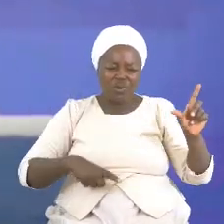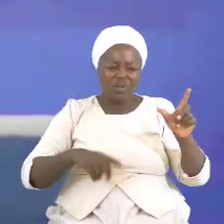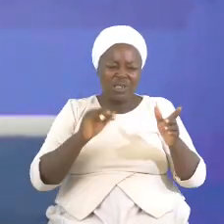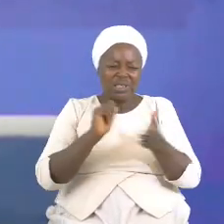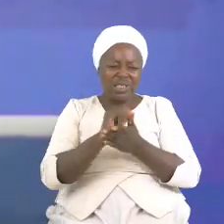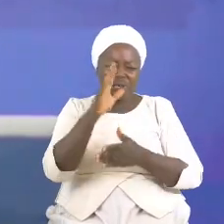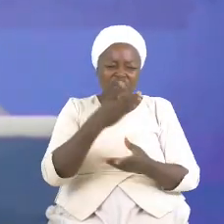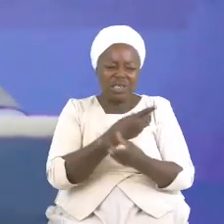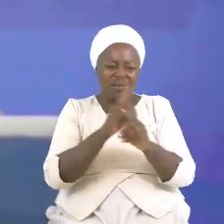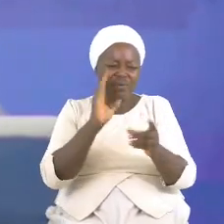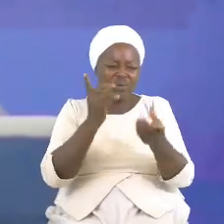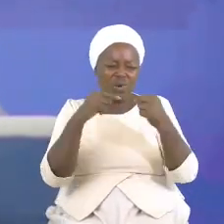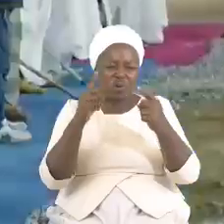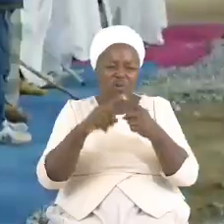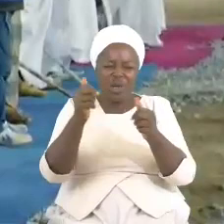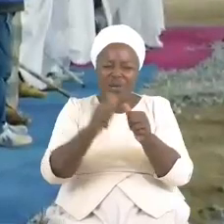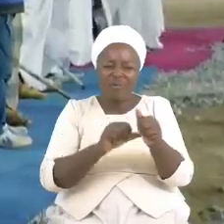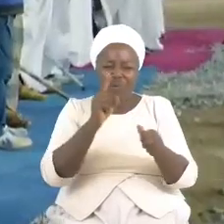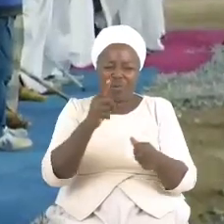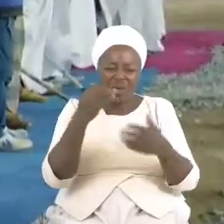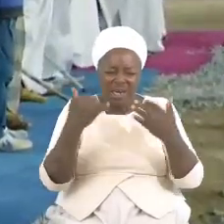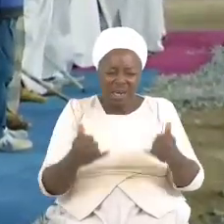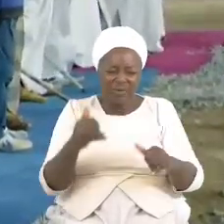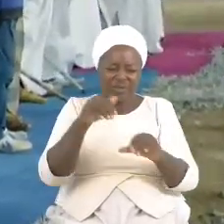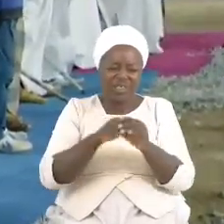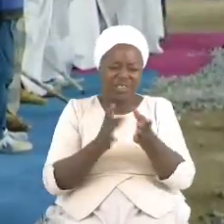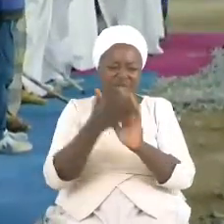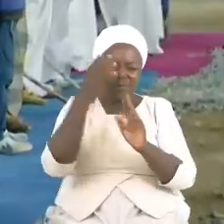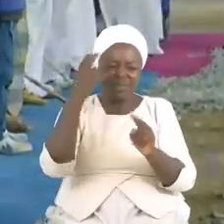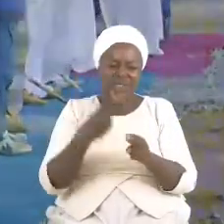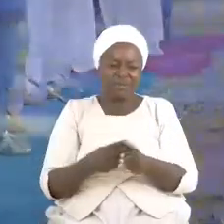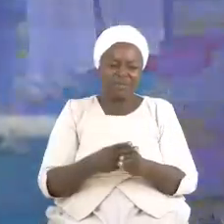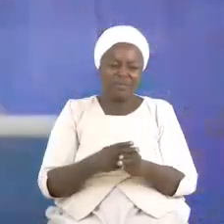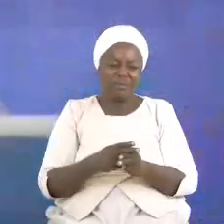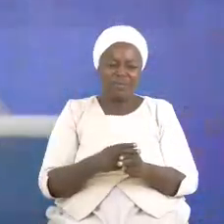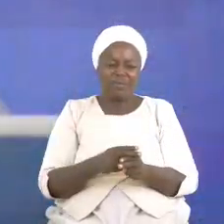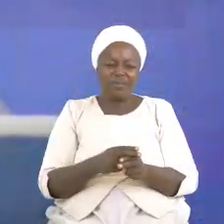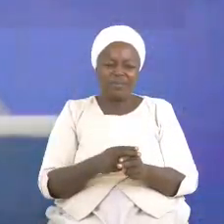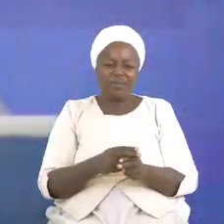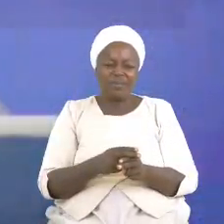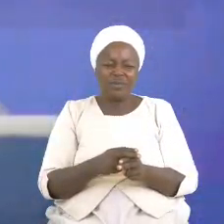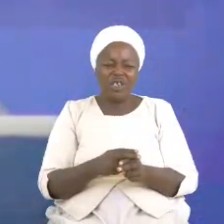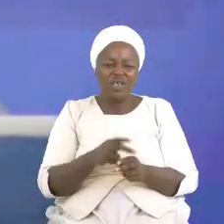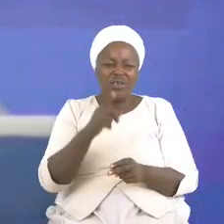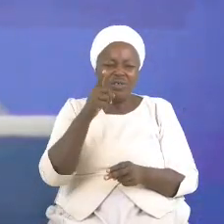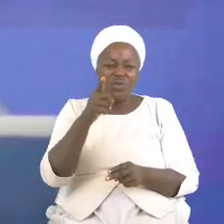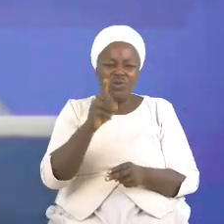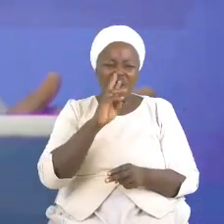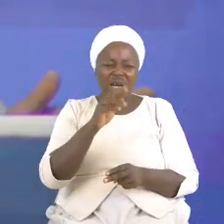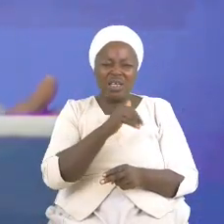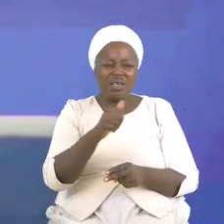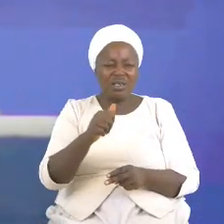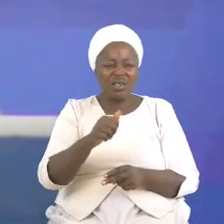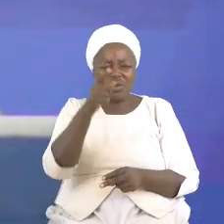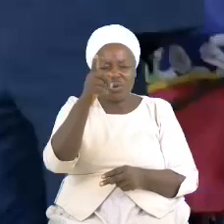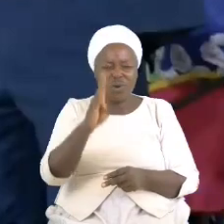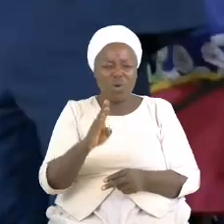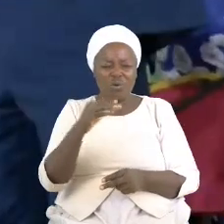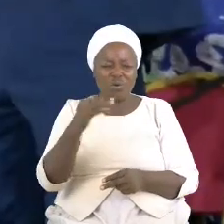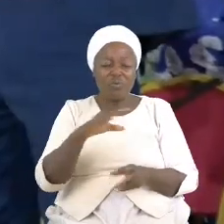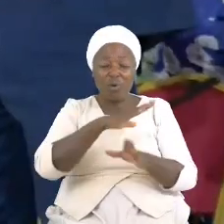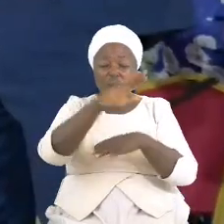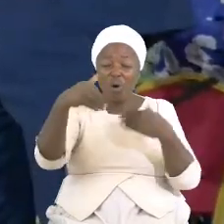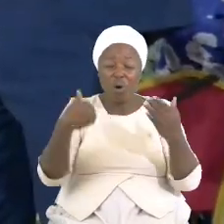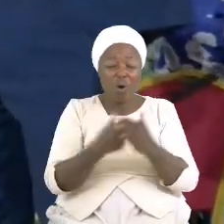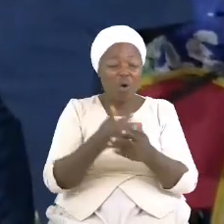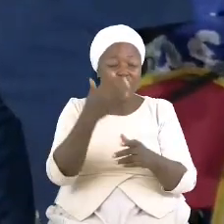to everyone right now in Jesus' name. You are the God of all flesh, and you have assured us